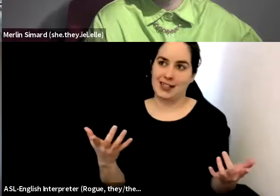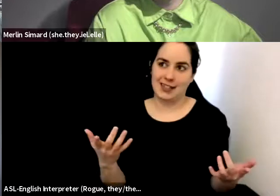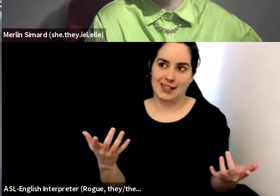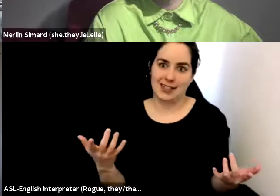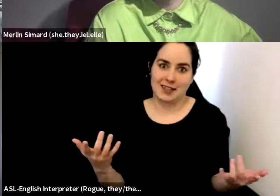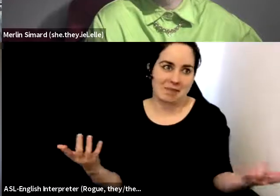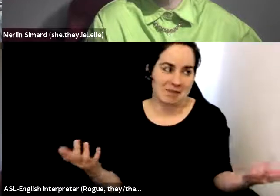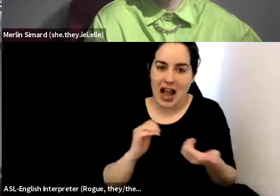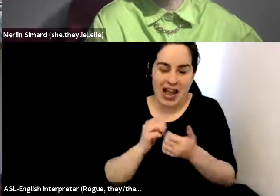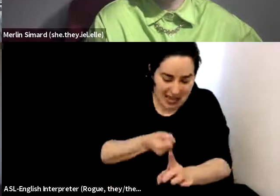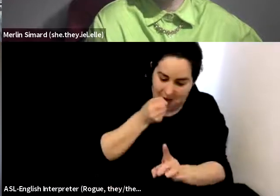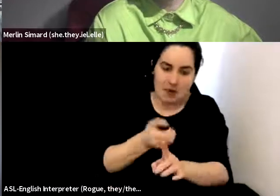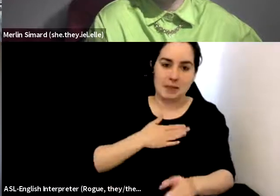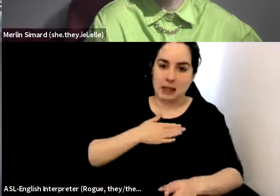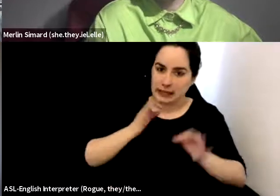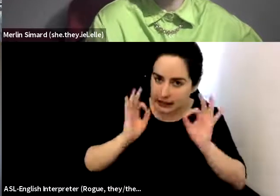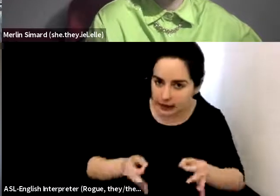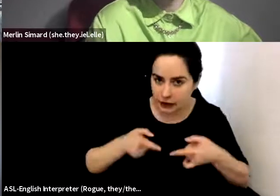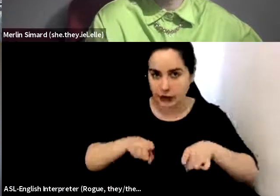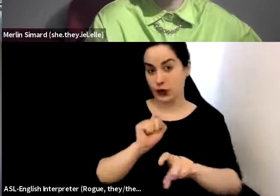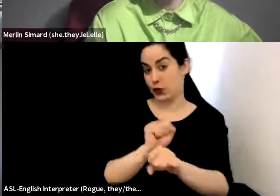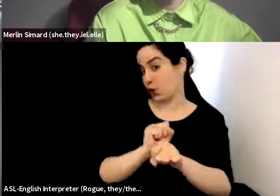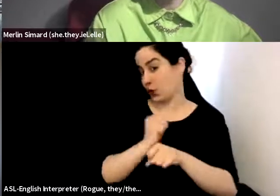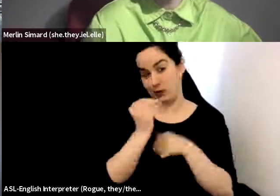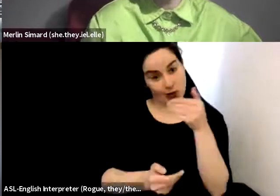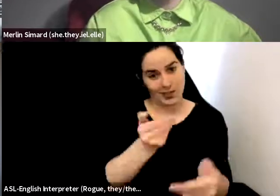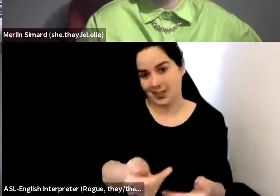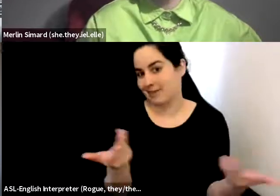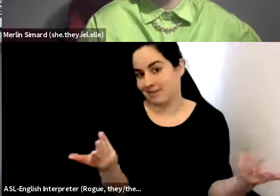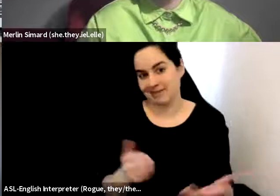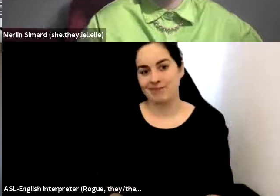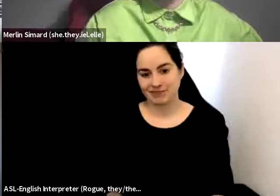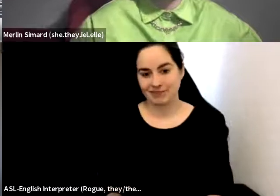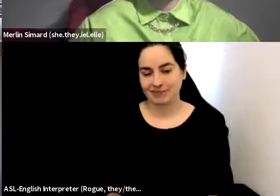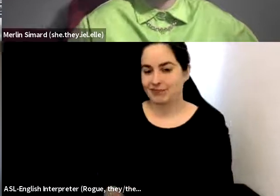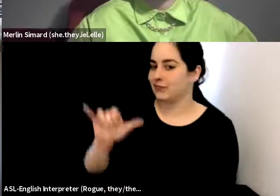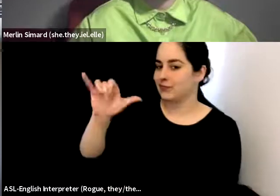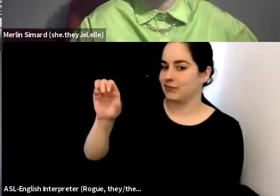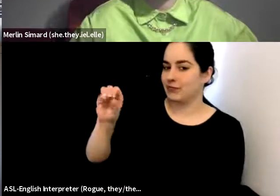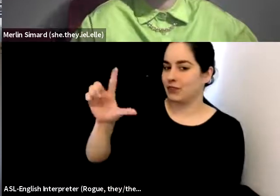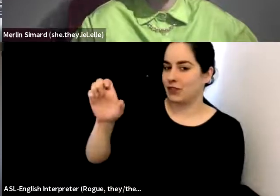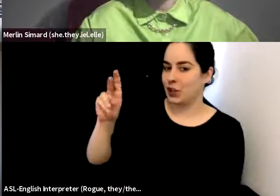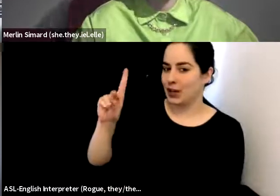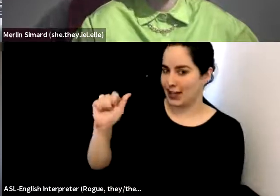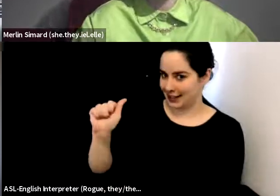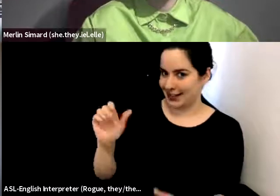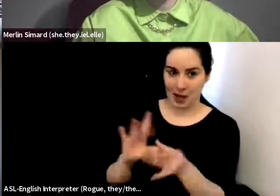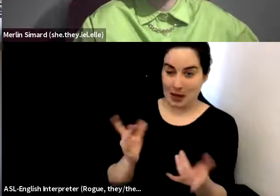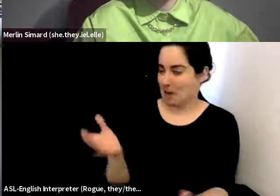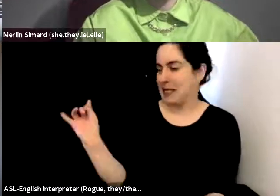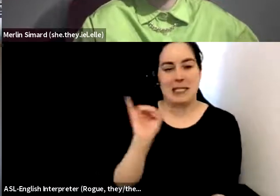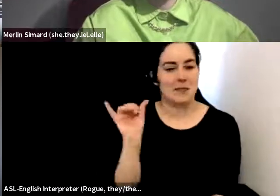to work and who I choose to work with. End of thought. Yeah, Yolanda speaking, same, like very similar.